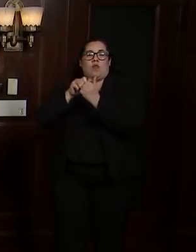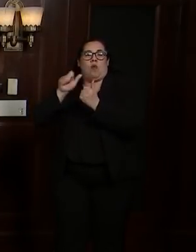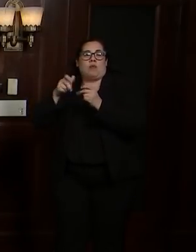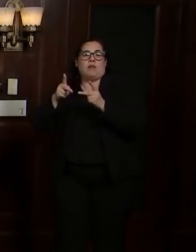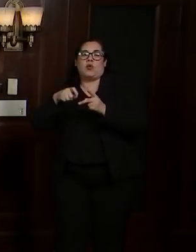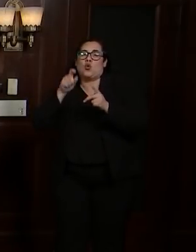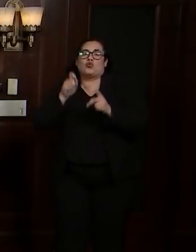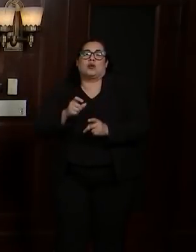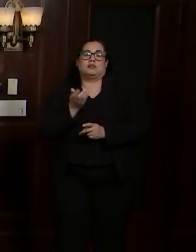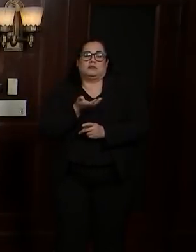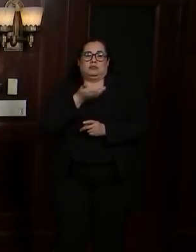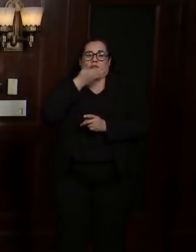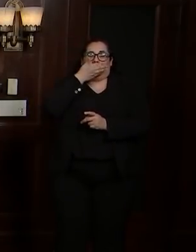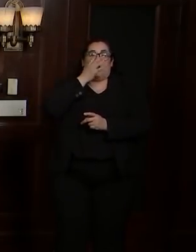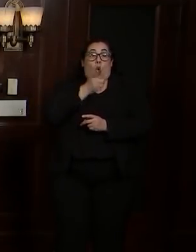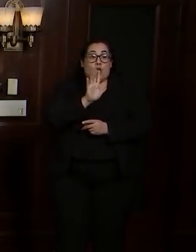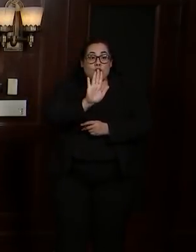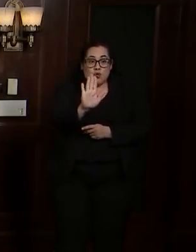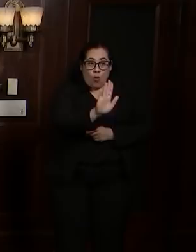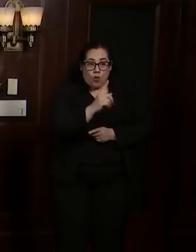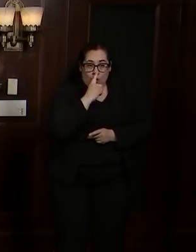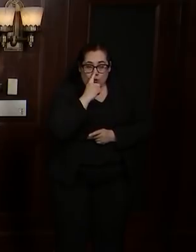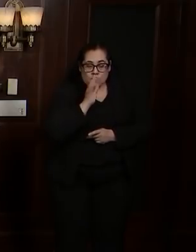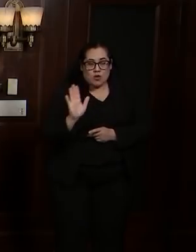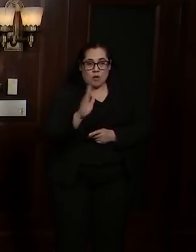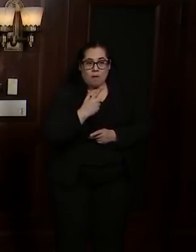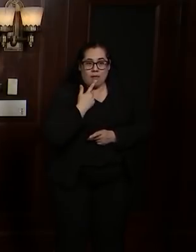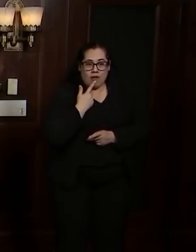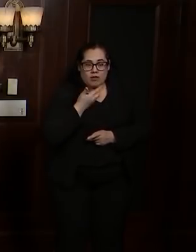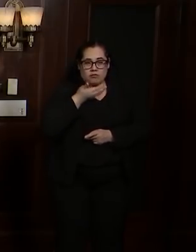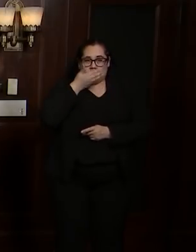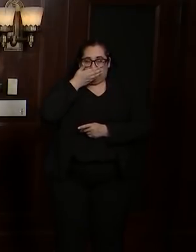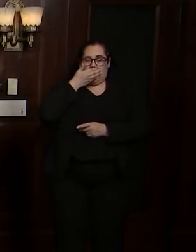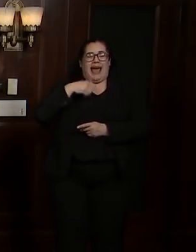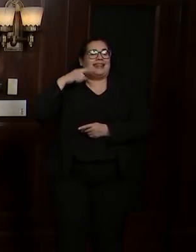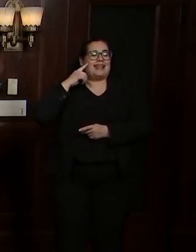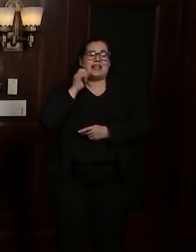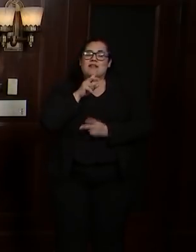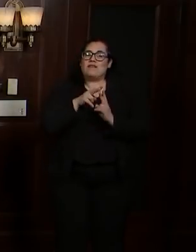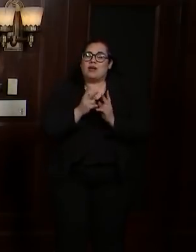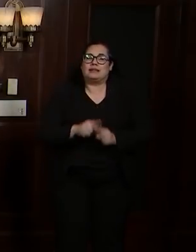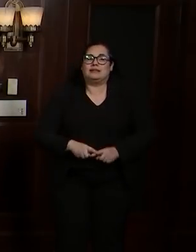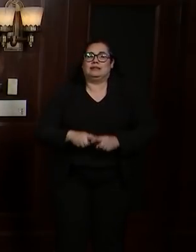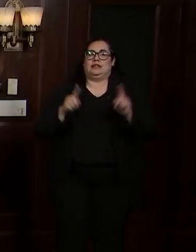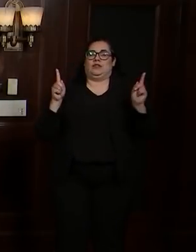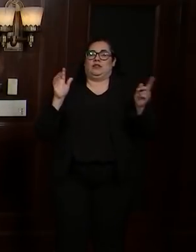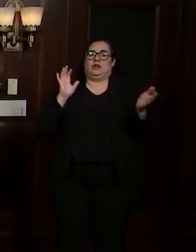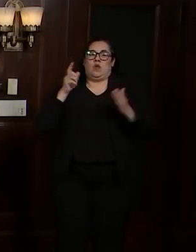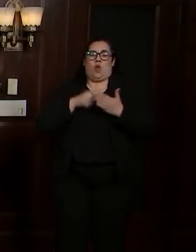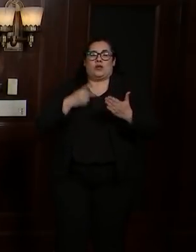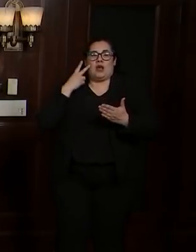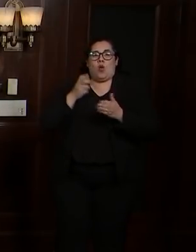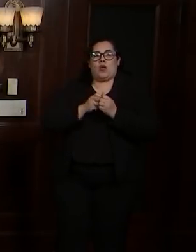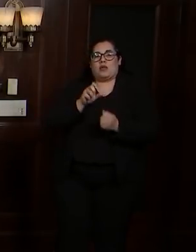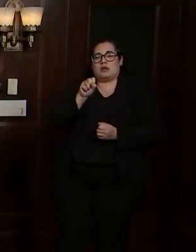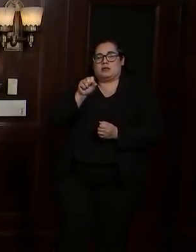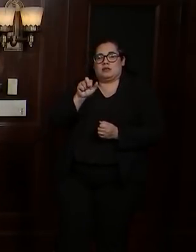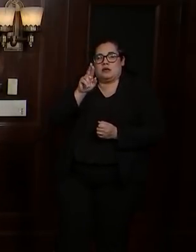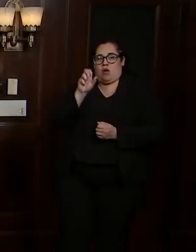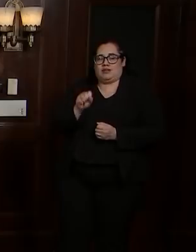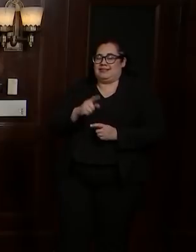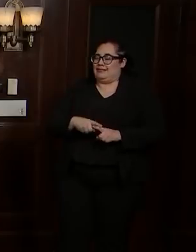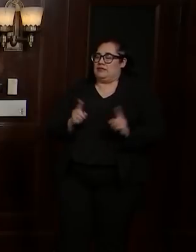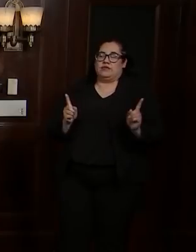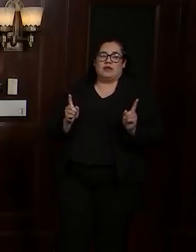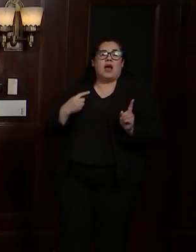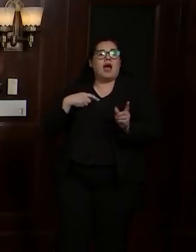you should cover your nose and your mouth. But I do think that this is very different than what we saw with SARS.